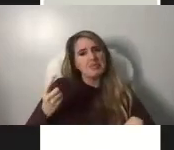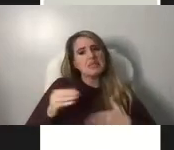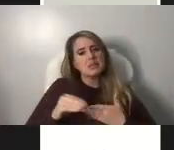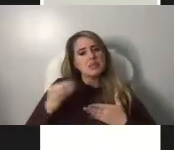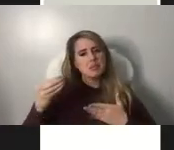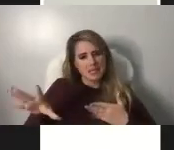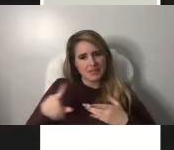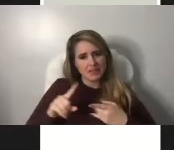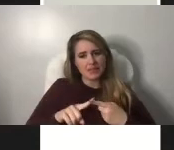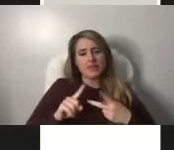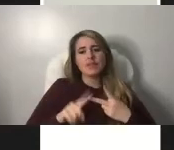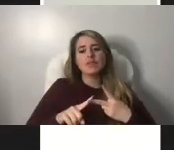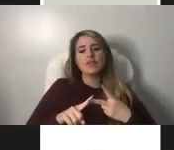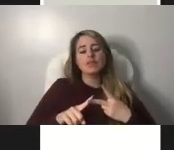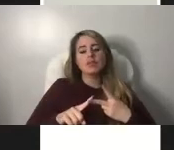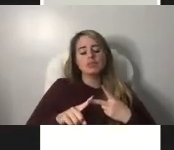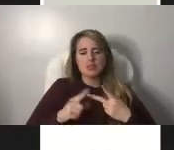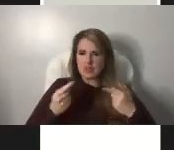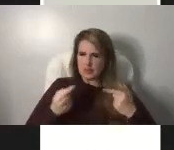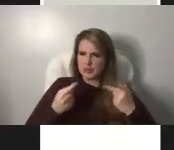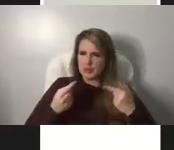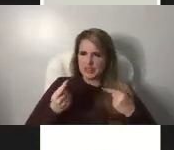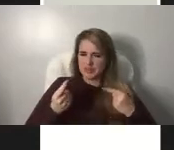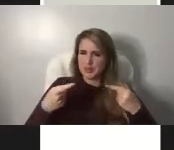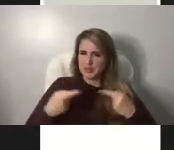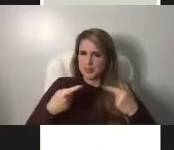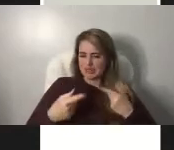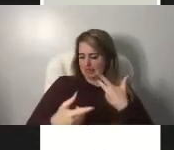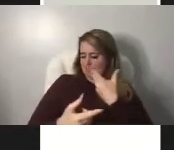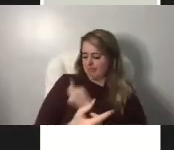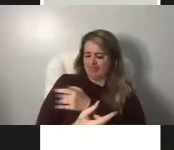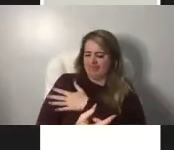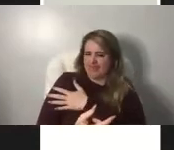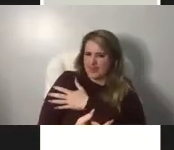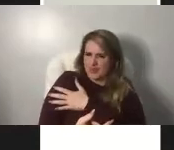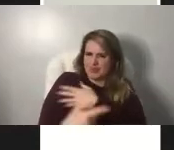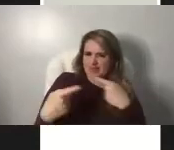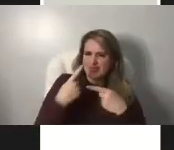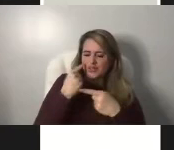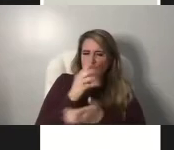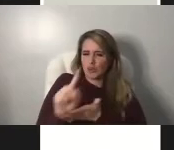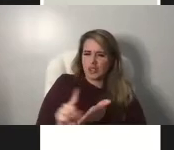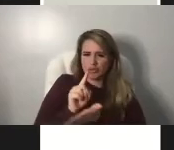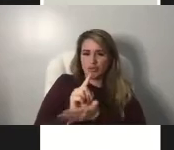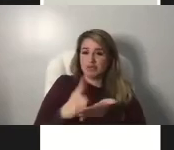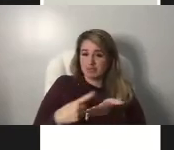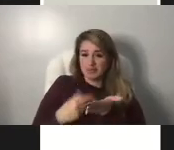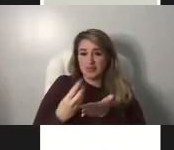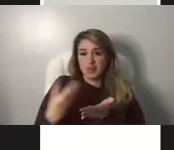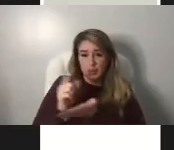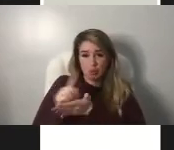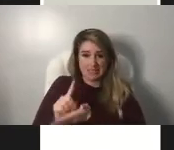expensive. It does cause local pain at the injection site, sometimes for a few hours, but sometimes even up to a couple of